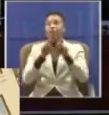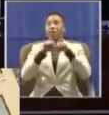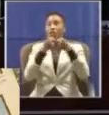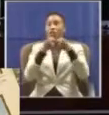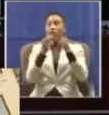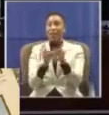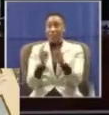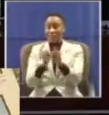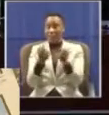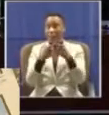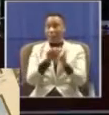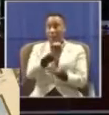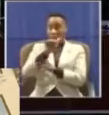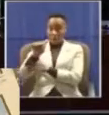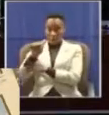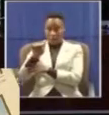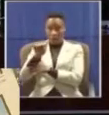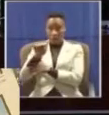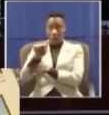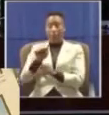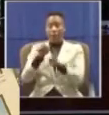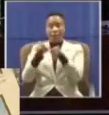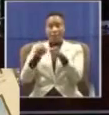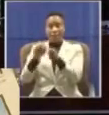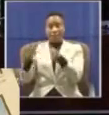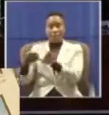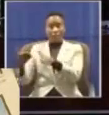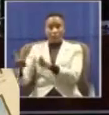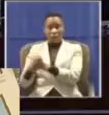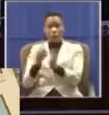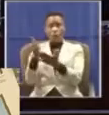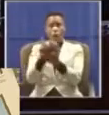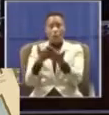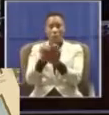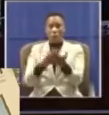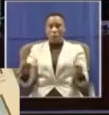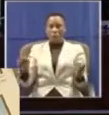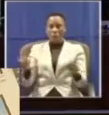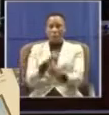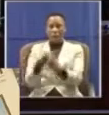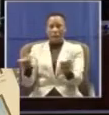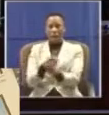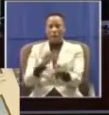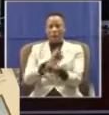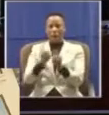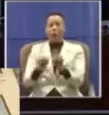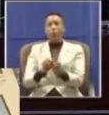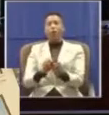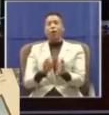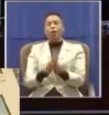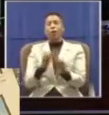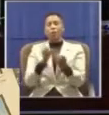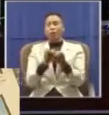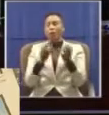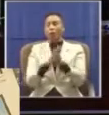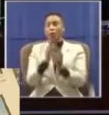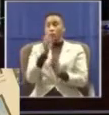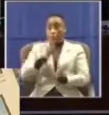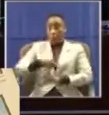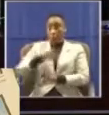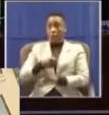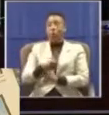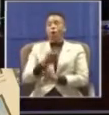the staggering human death toll, the economic cost of fatal accidents is estimated at more than 147 billion rand per